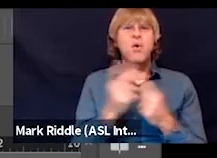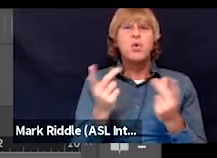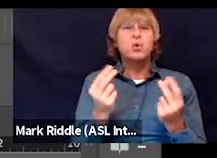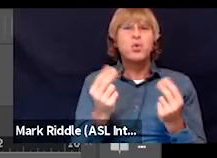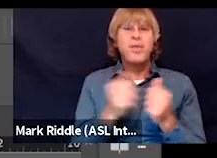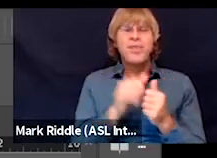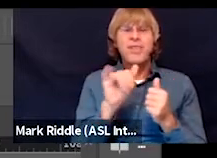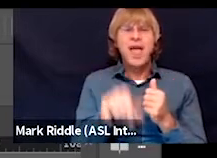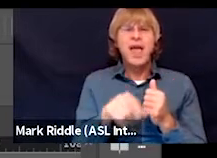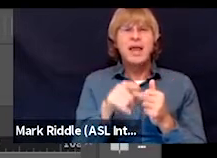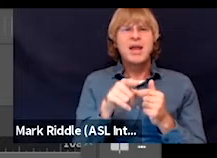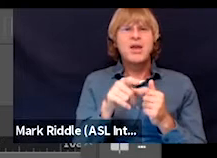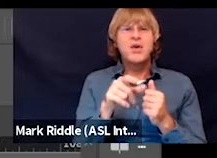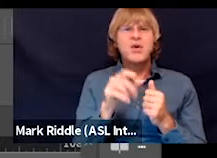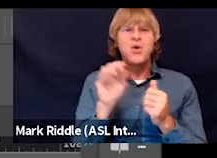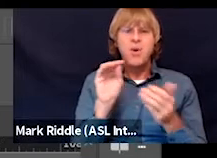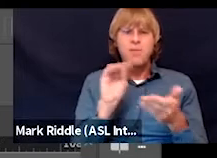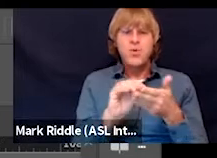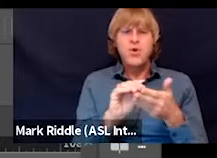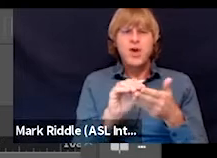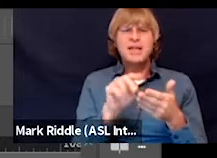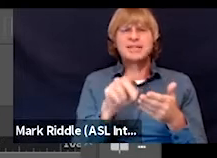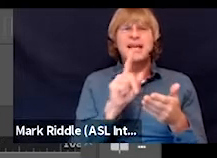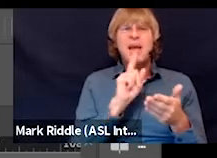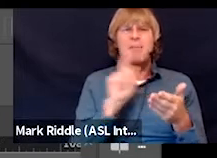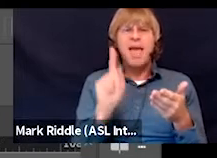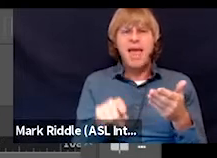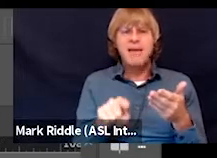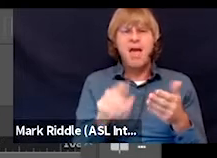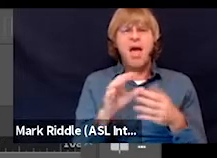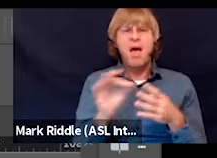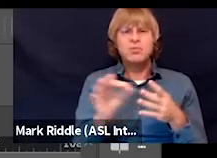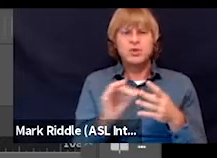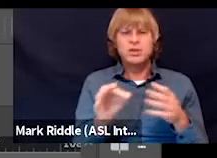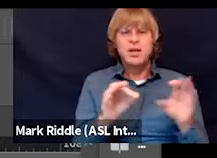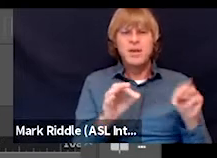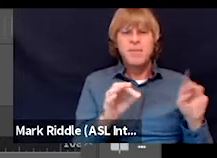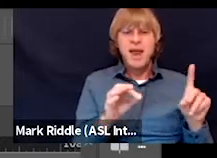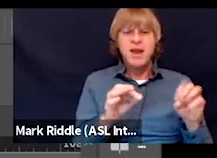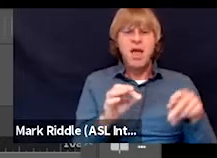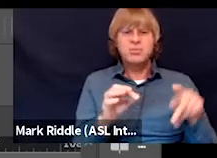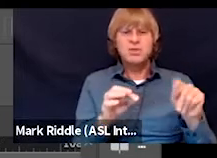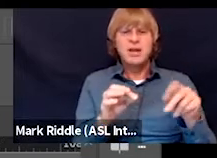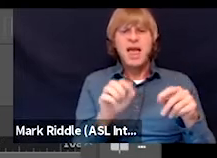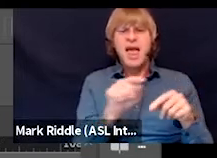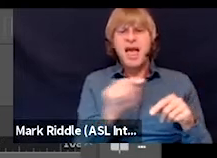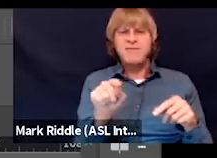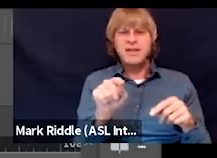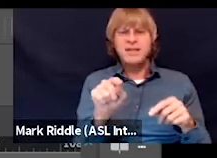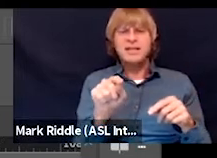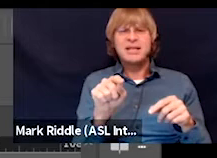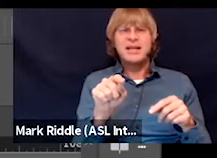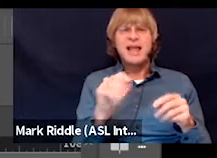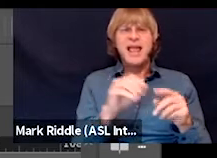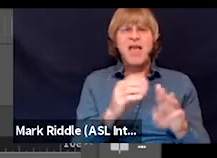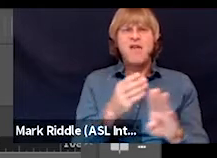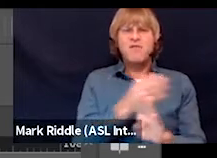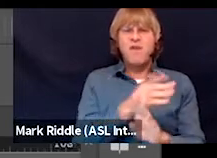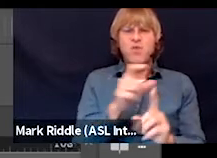is you put it, it's a command option hyphen in front of a